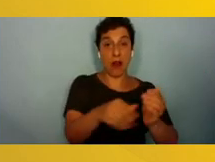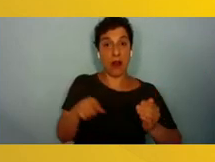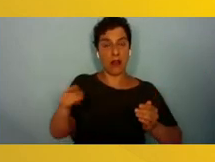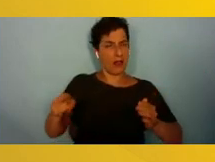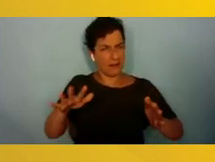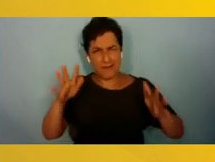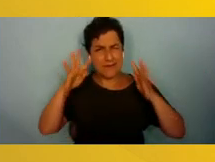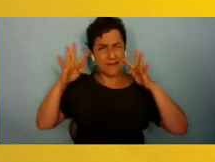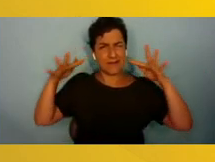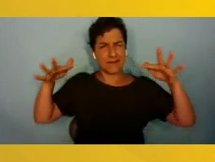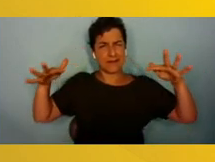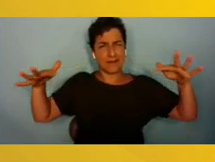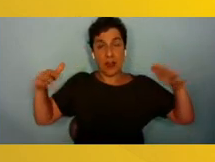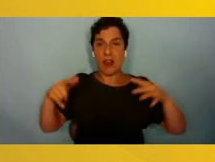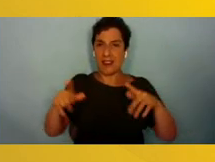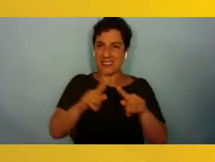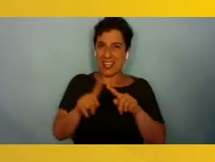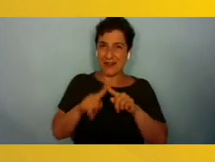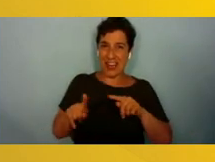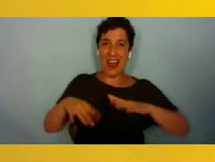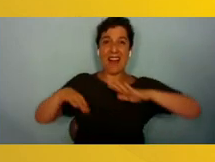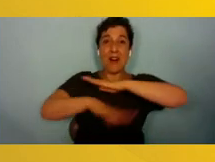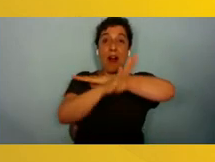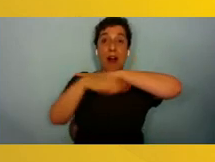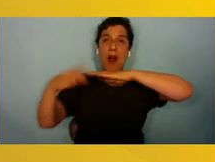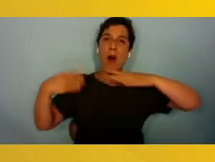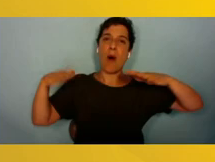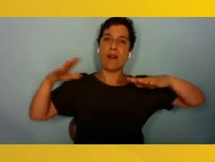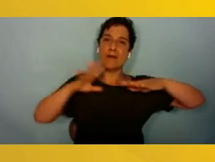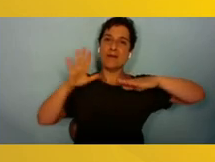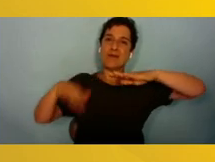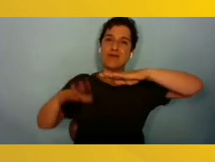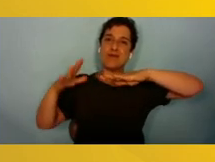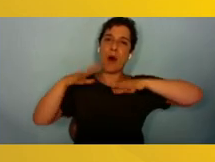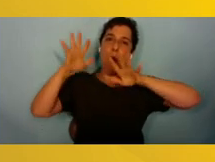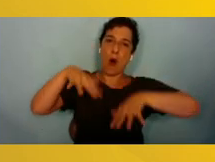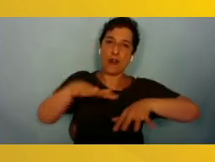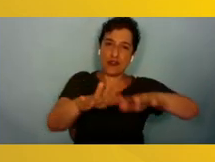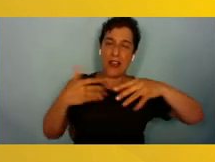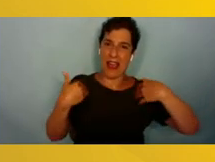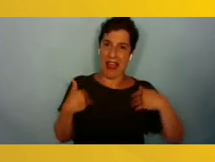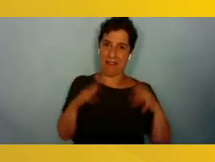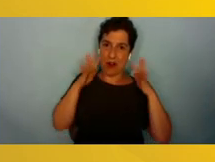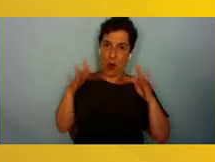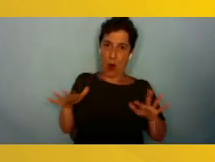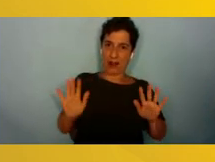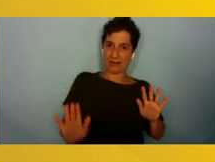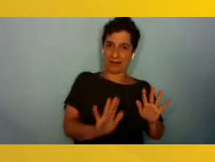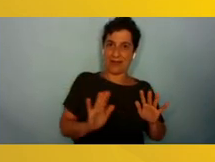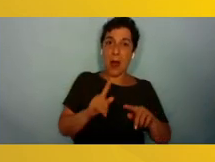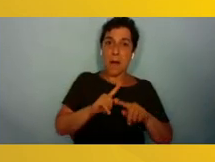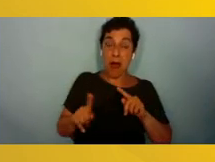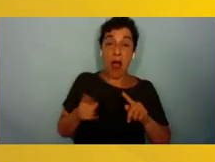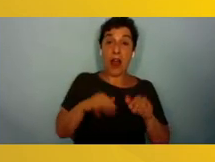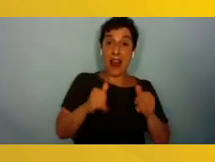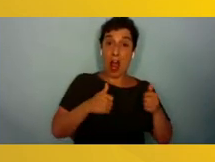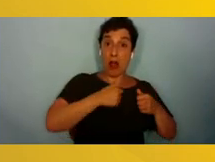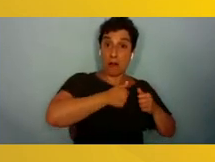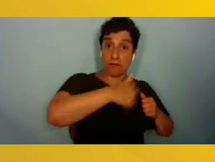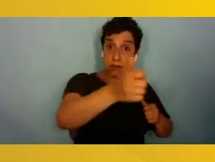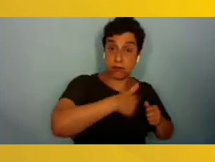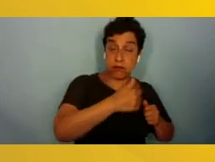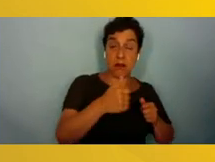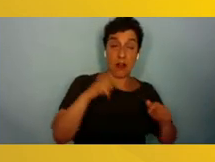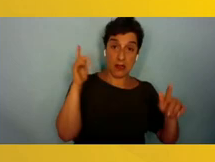There's all sorts of ocean noise, but they're constantly bombarded per se with vessel traffic along